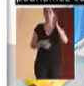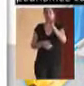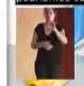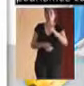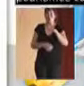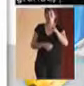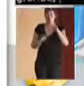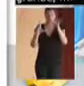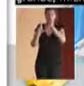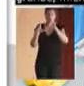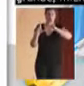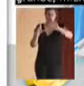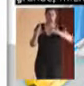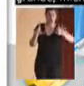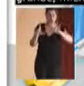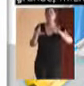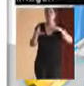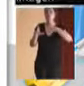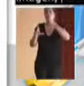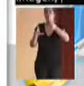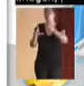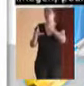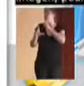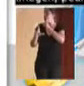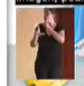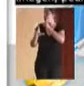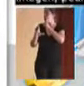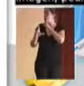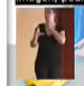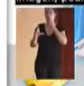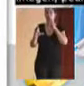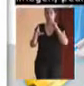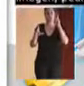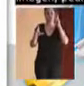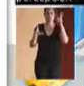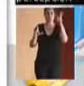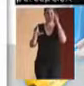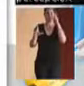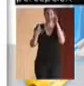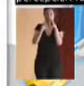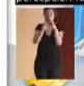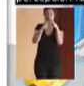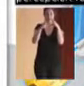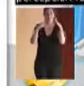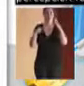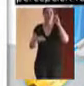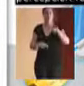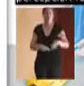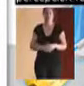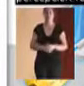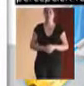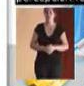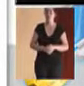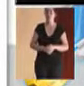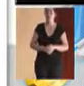much information, we can get a wider area. And we can also adapt the phosphenic